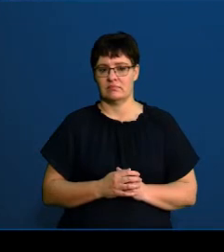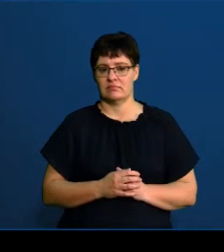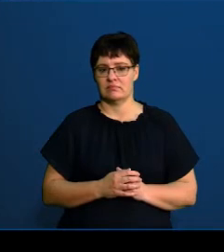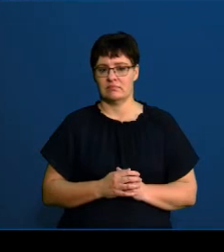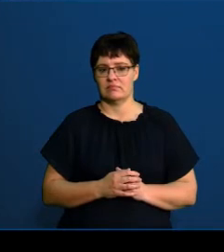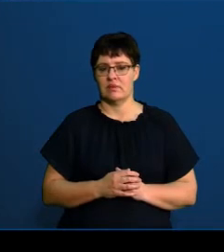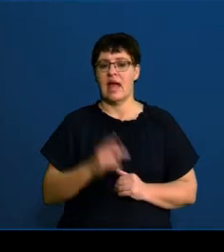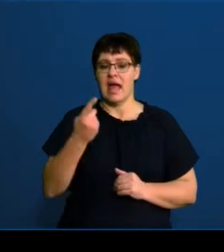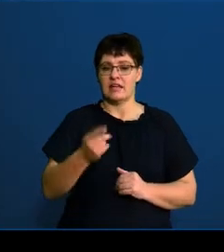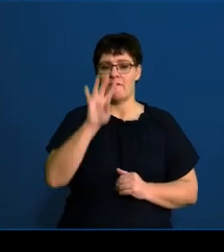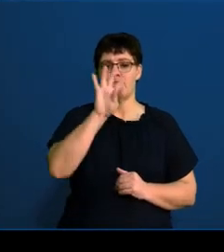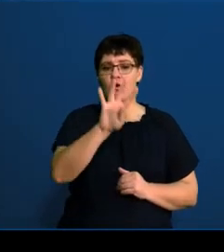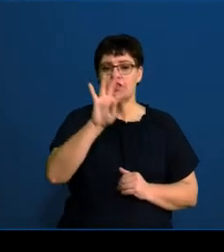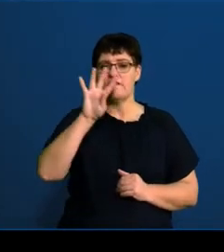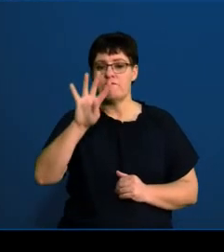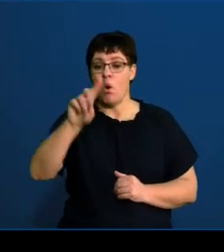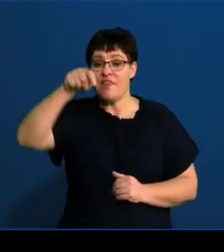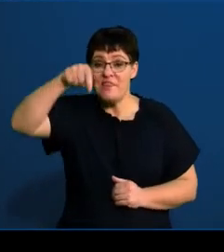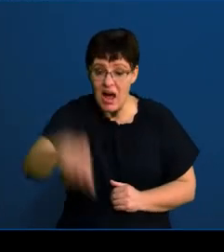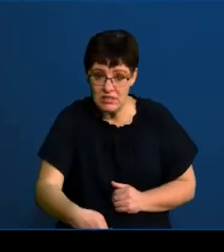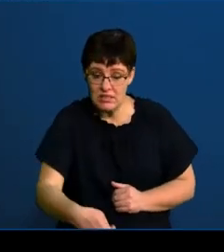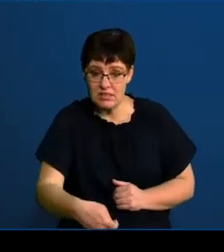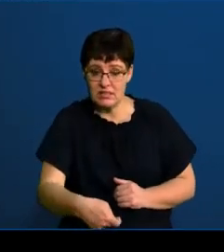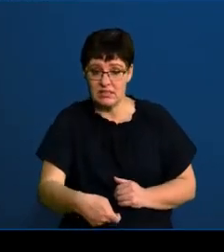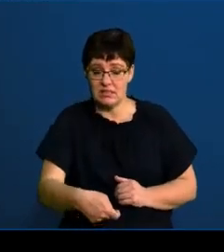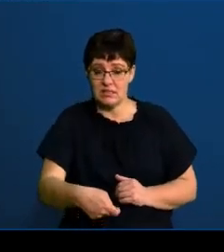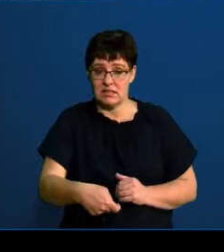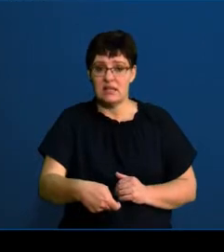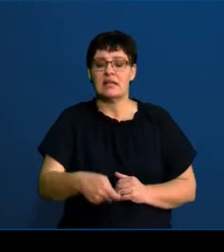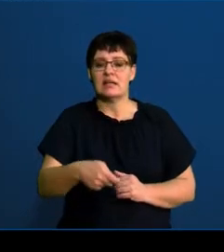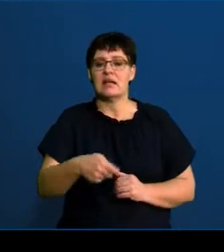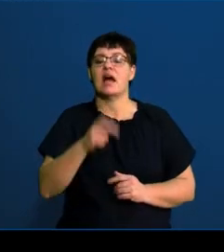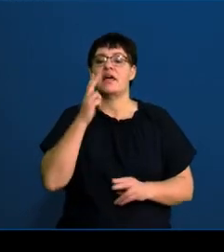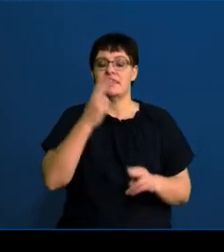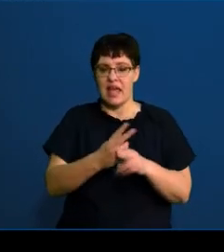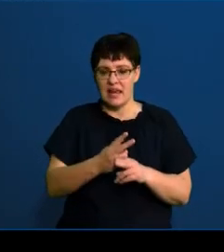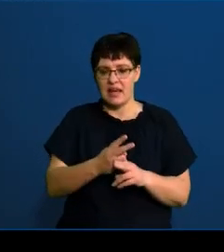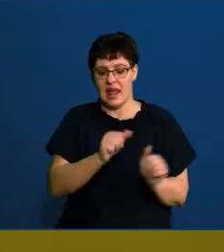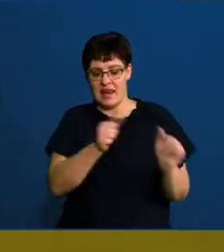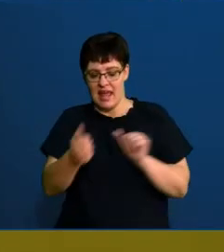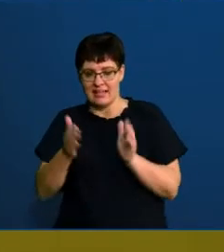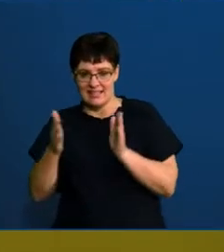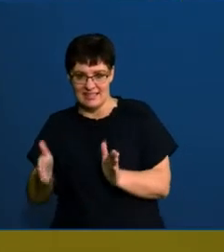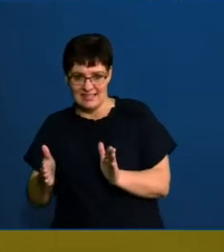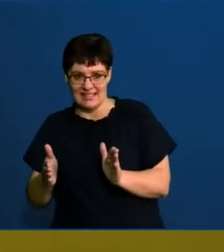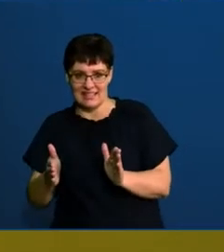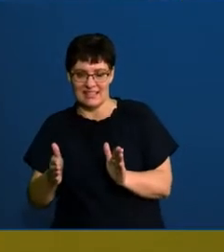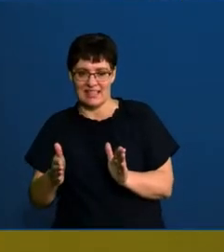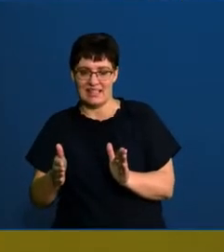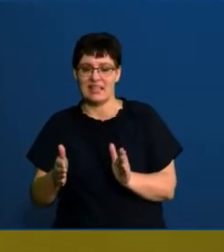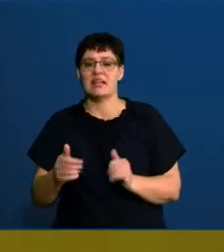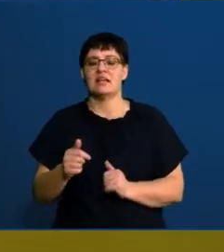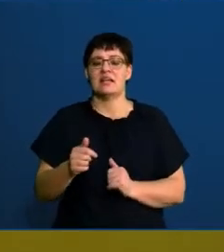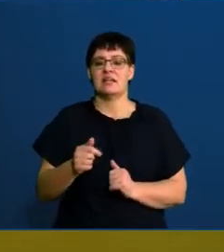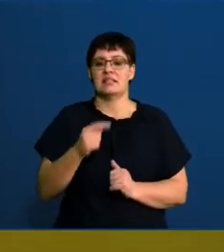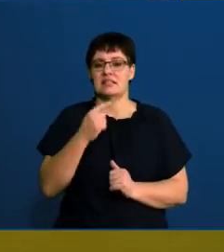and 44,000. So I know those were thousands. Then I'll go to my next lot of 3 numbers, and those are my